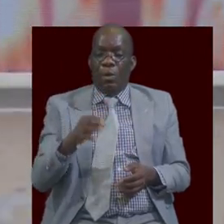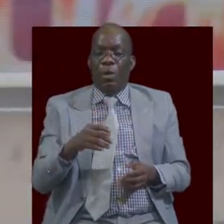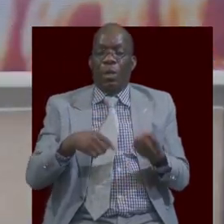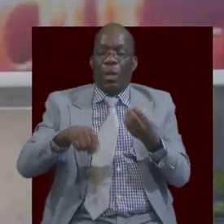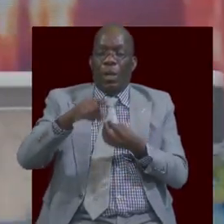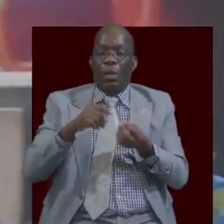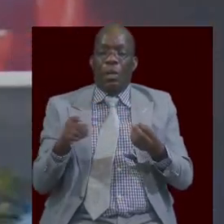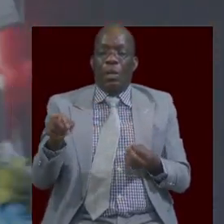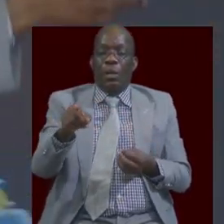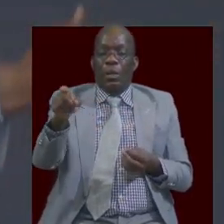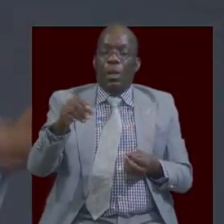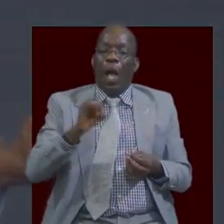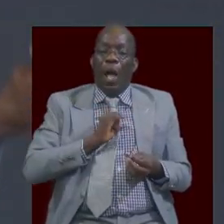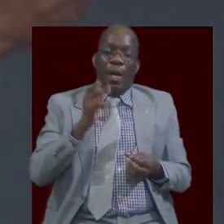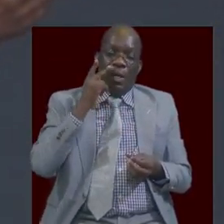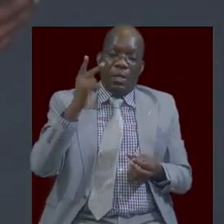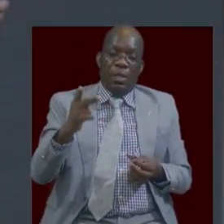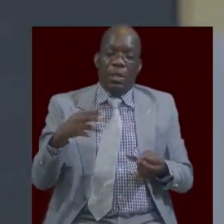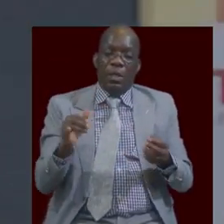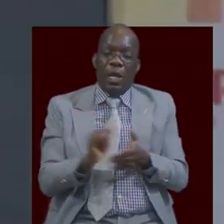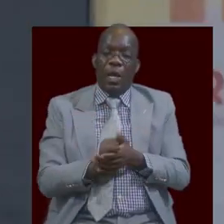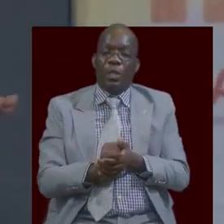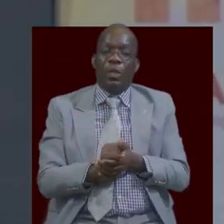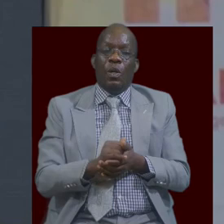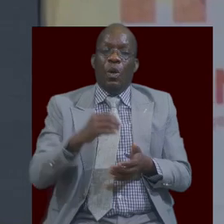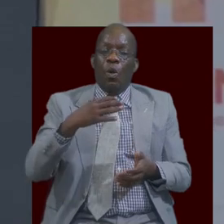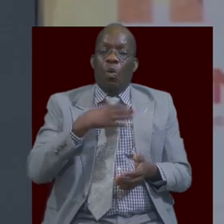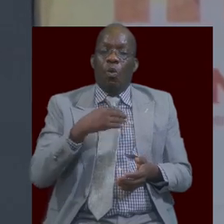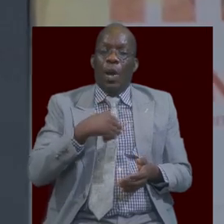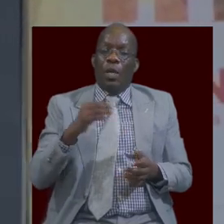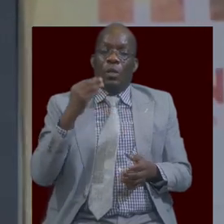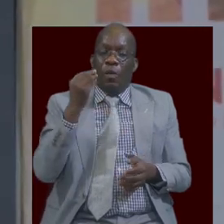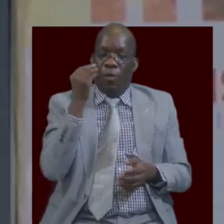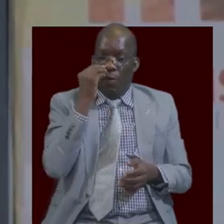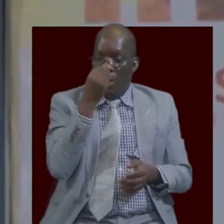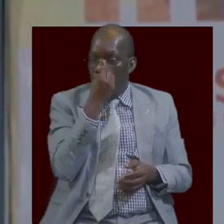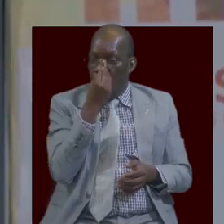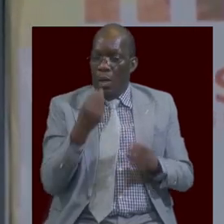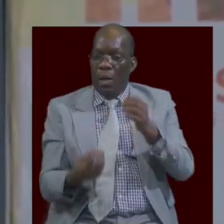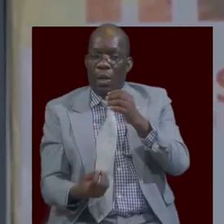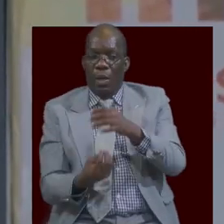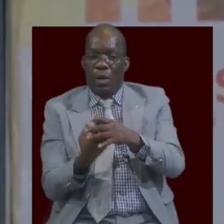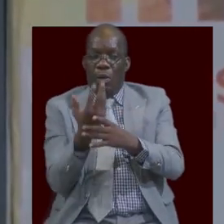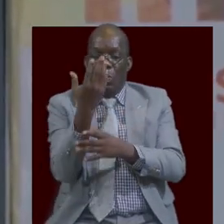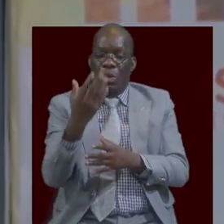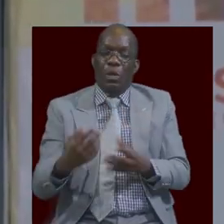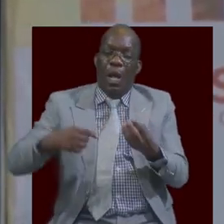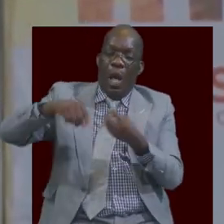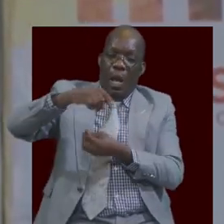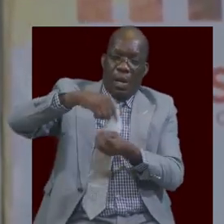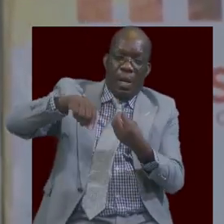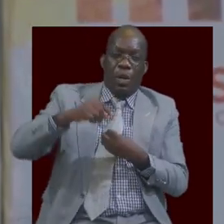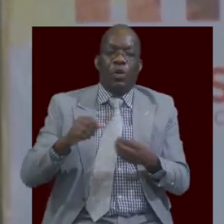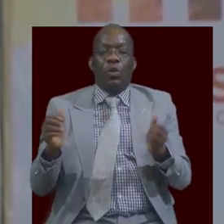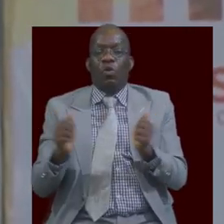that white lily growing up and surrounded by all things that are black and